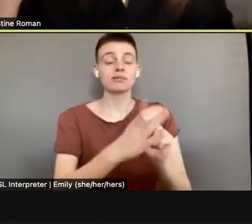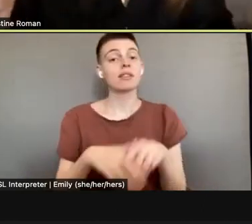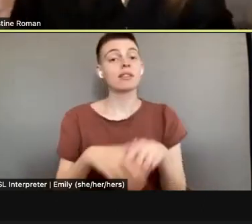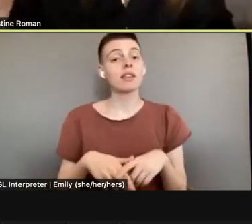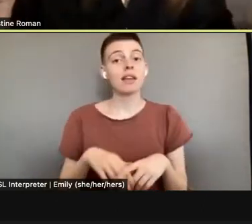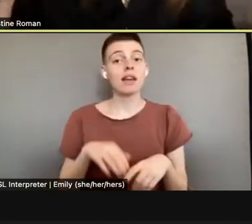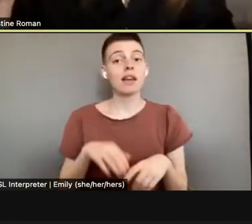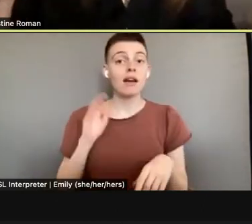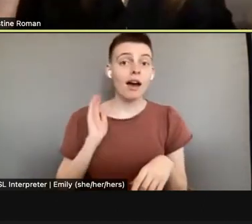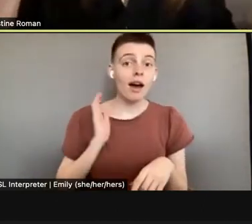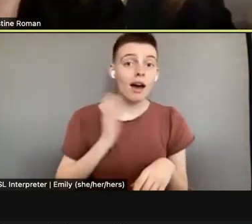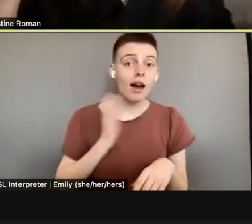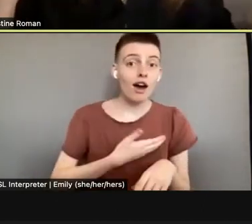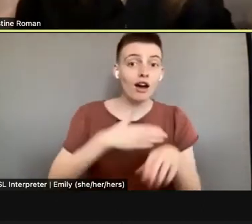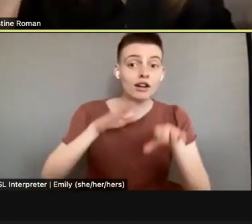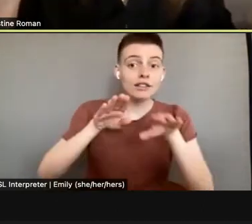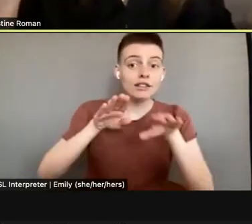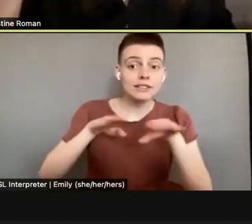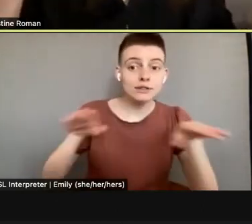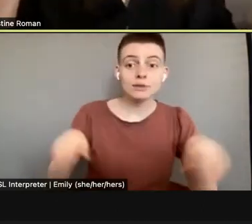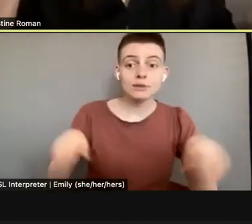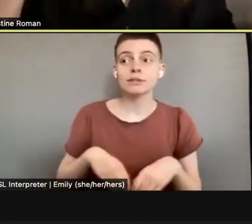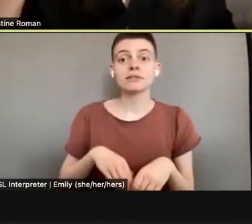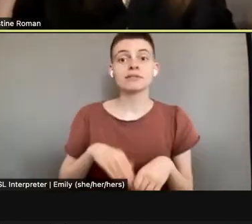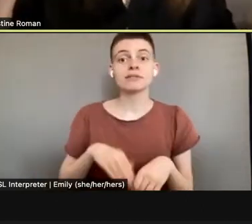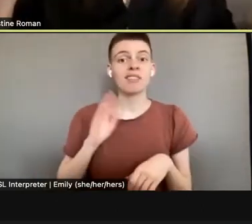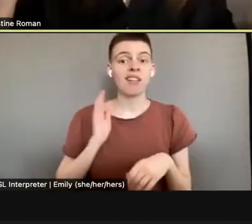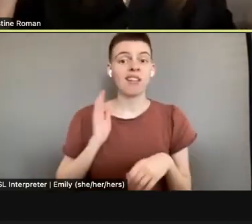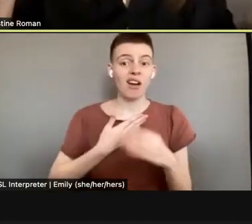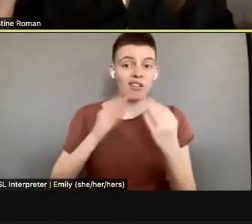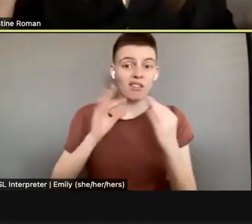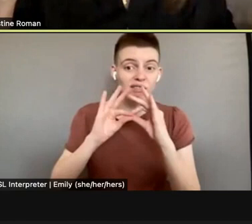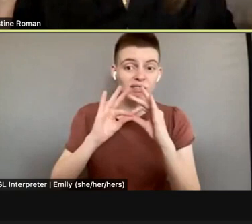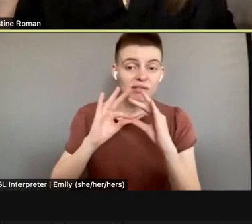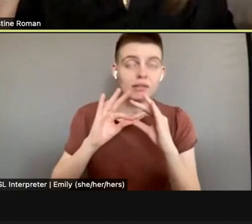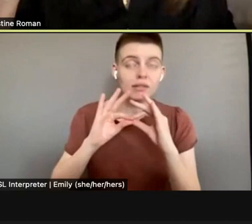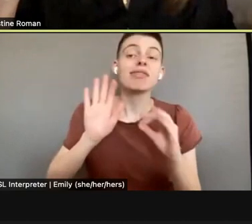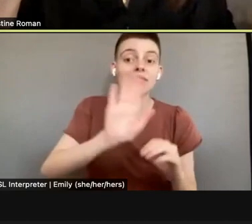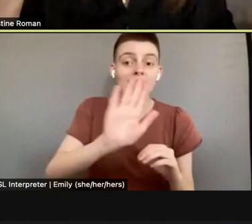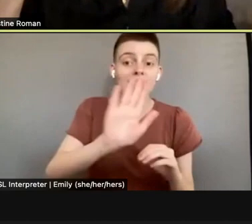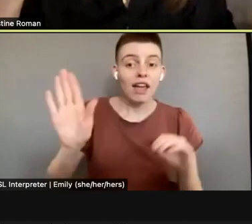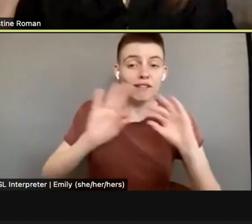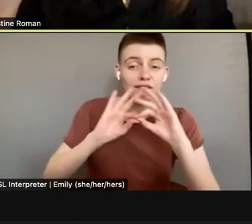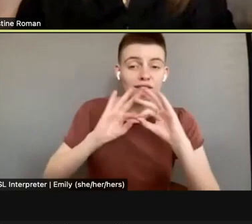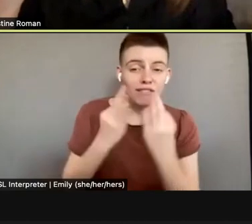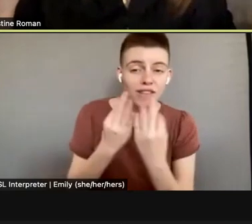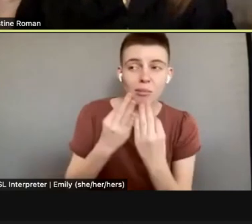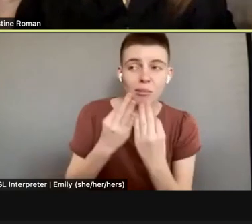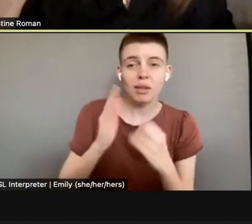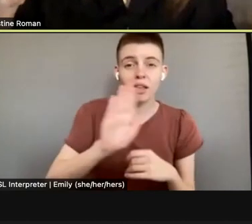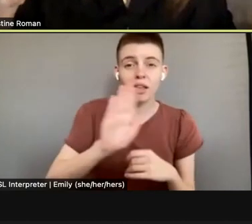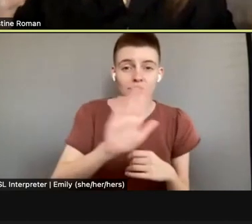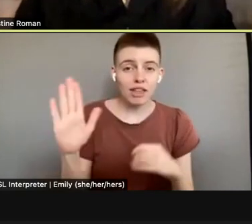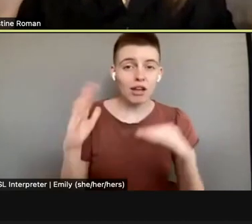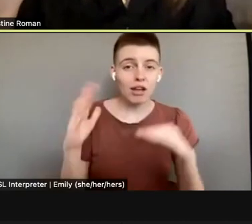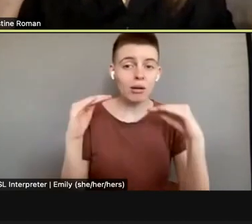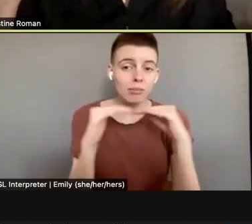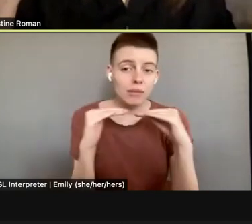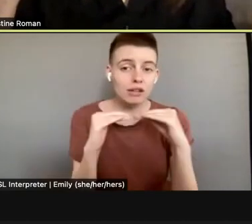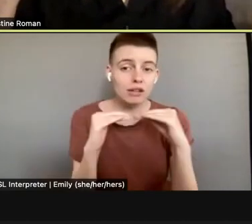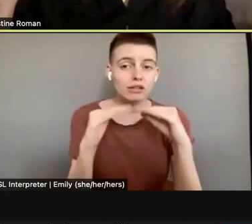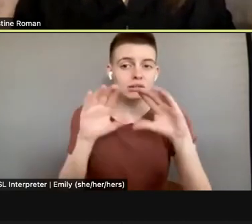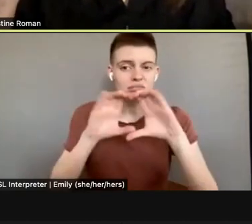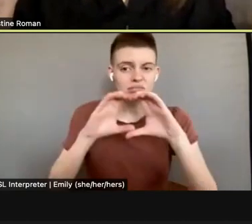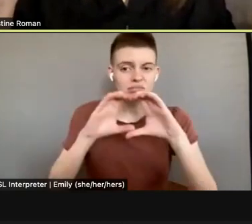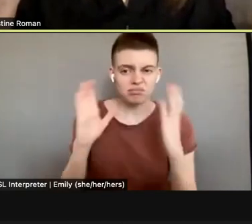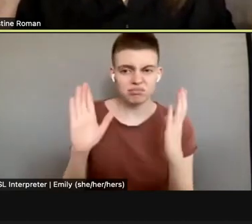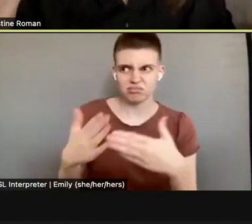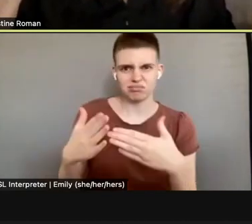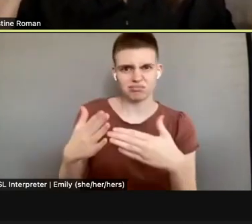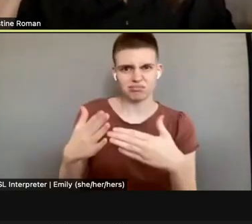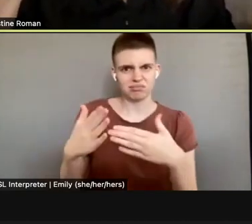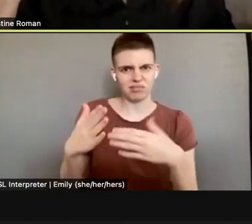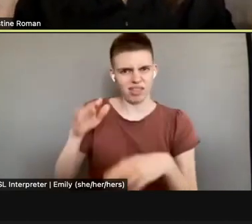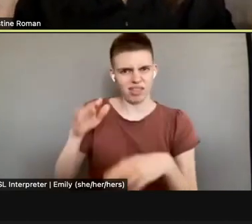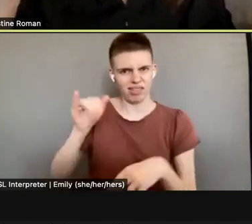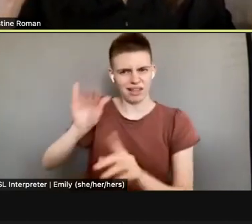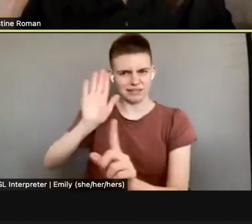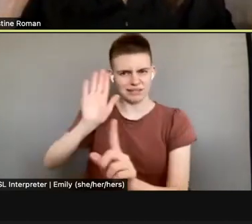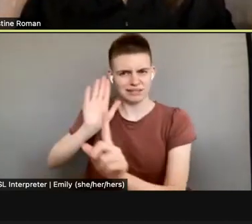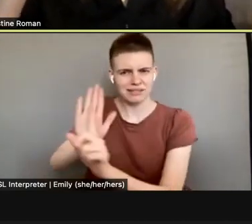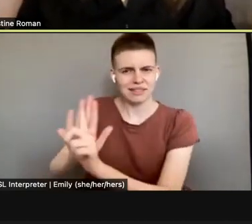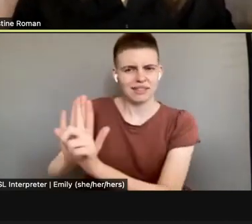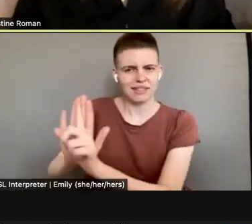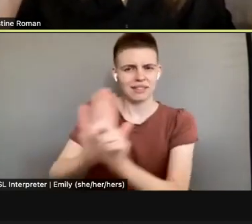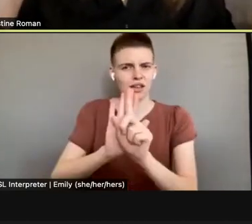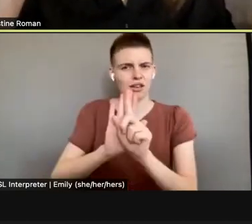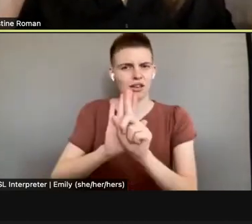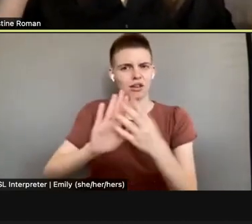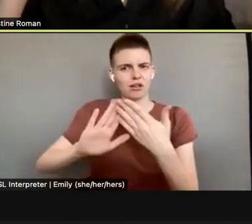family and their classrooms are a big part of their community. And I just don't want to see kids have to be kind